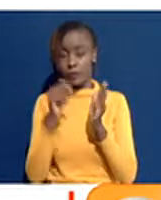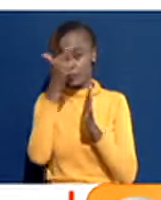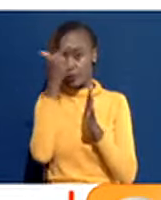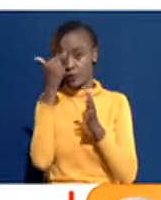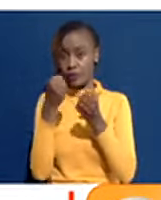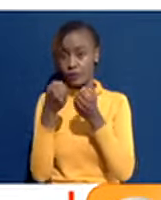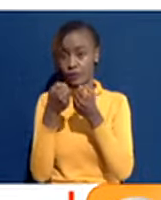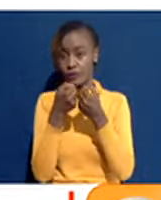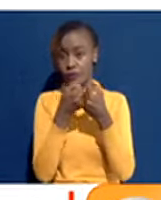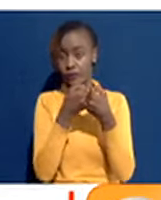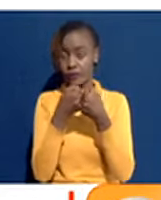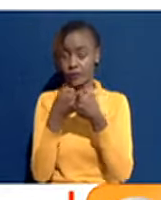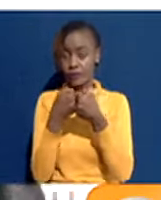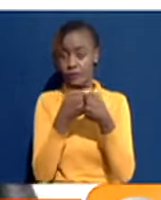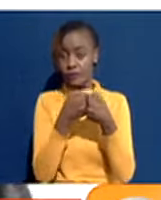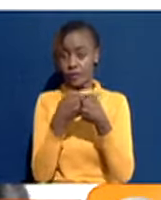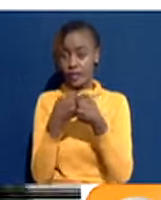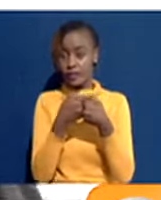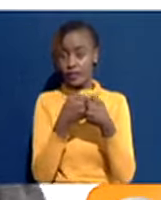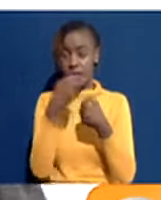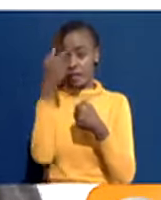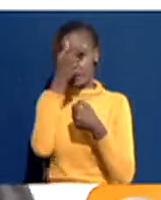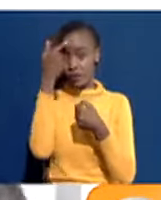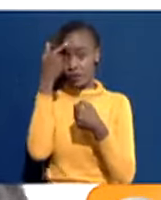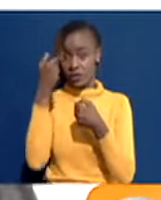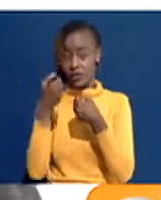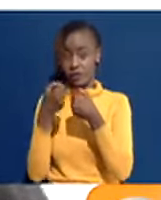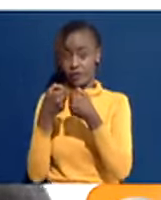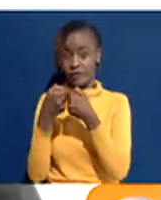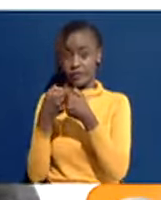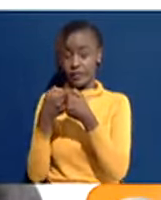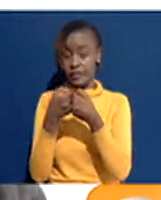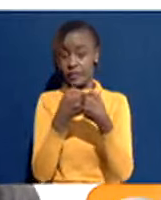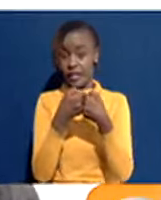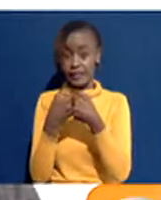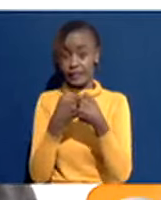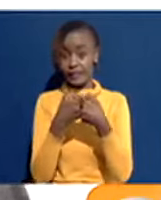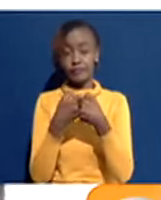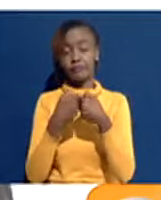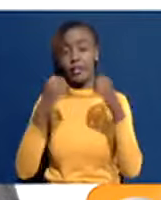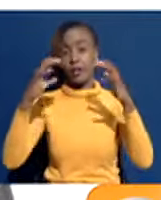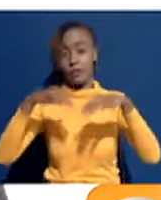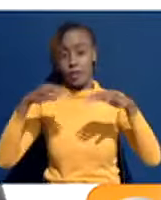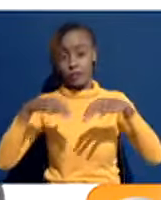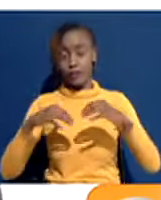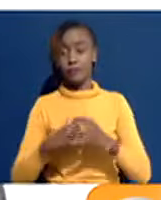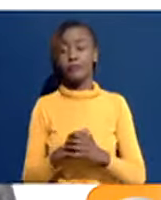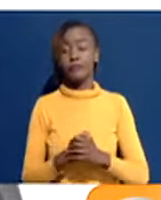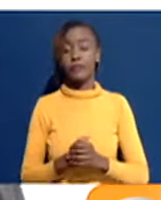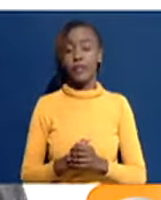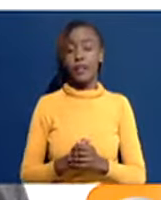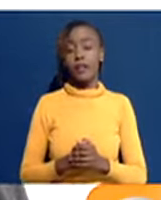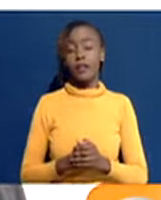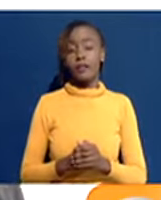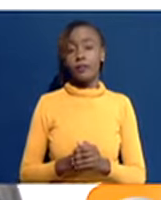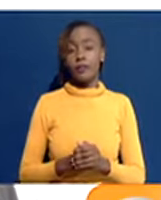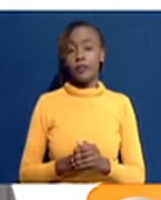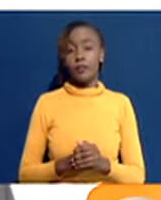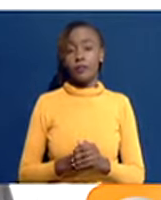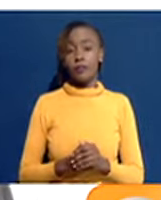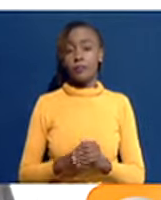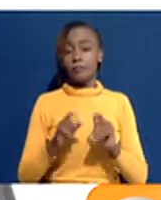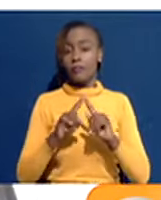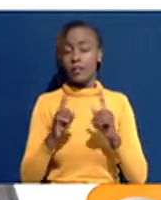parcel of it to provide data, particularly coming from this conference. We have gotten quality data on the pattern